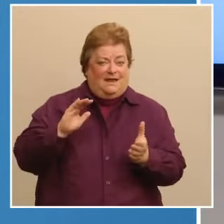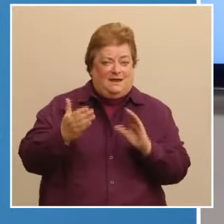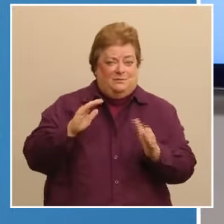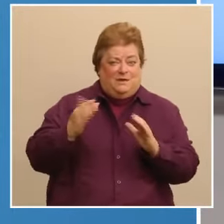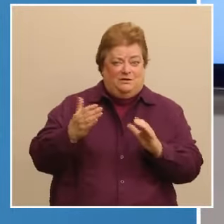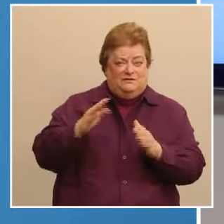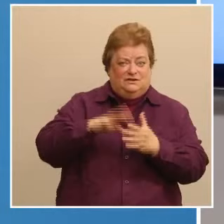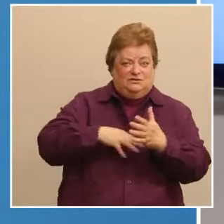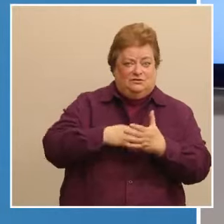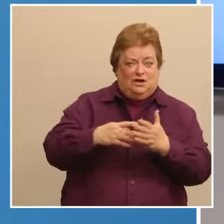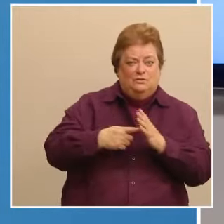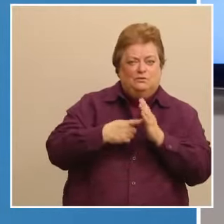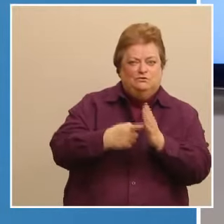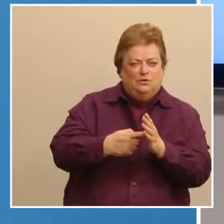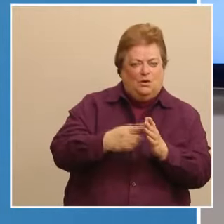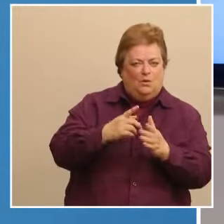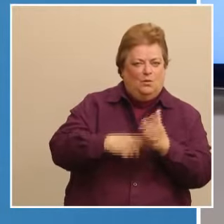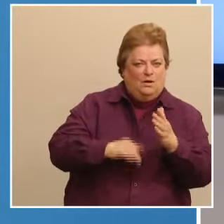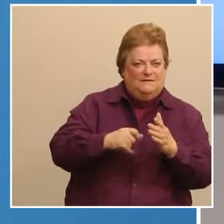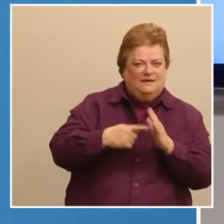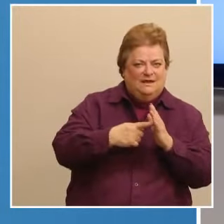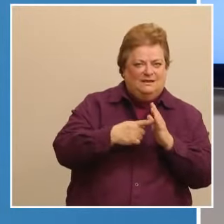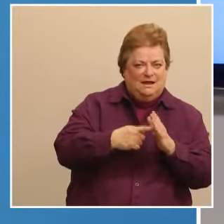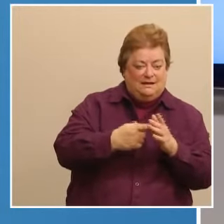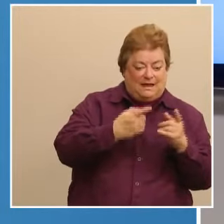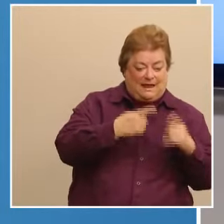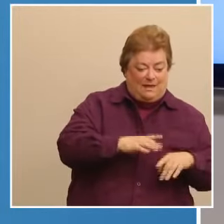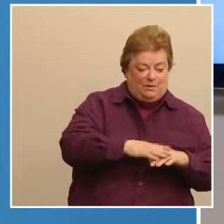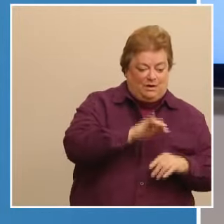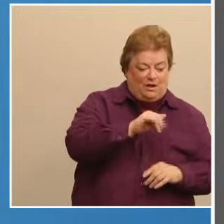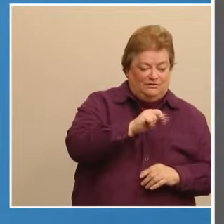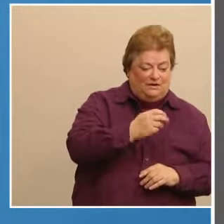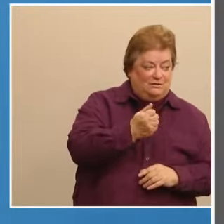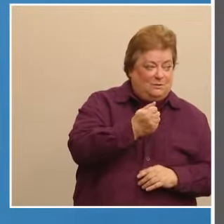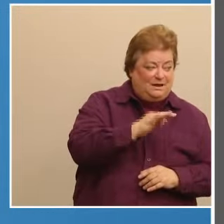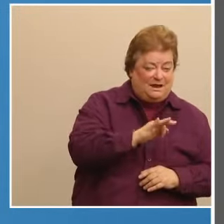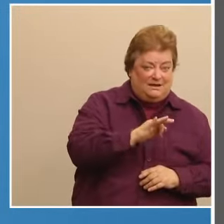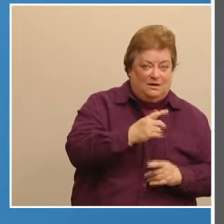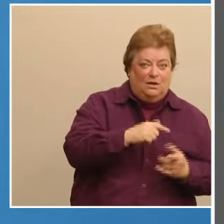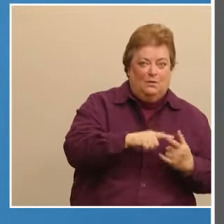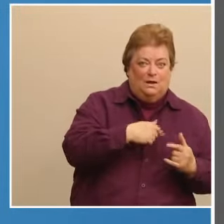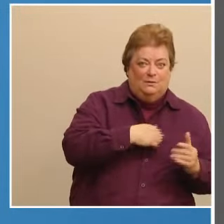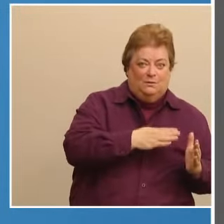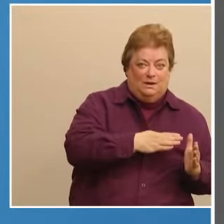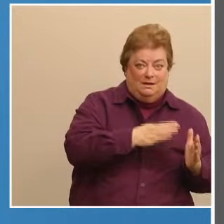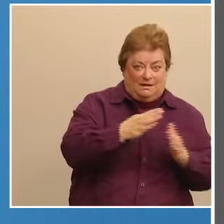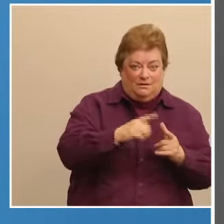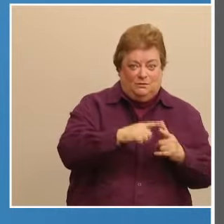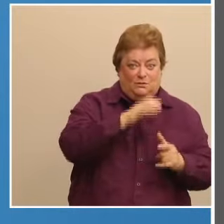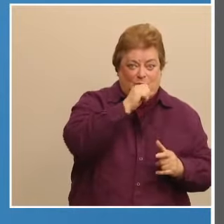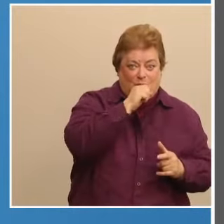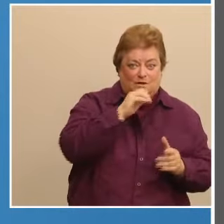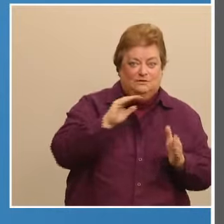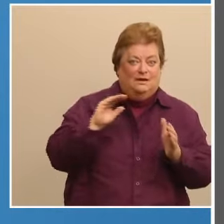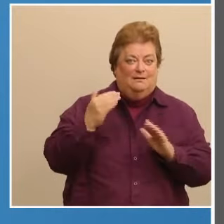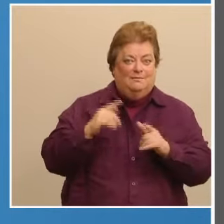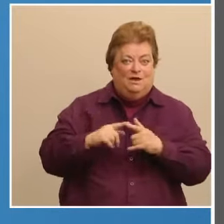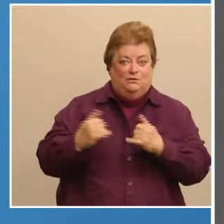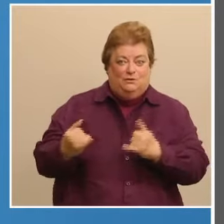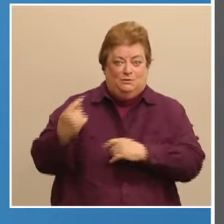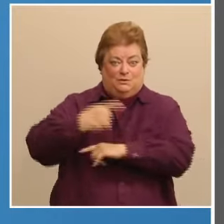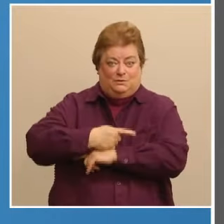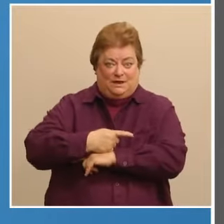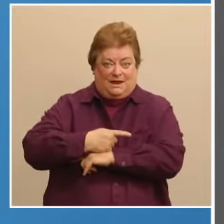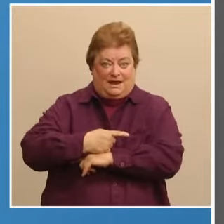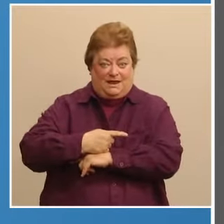chart shows what key indicators were on January 19th when we moved to orange compared to today, with